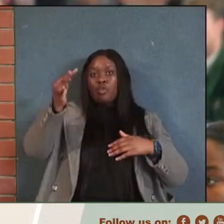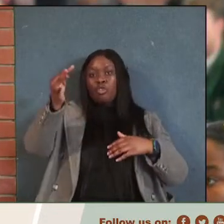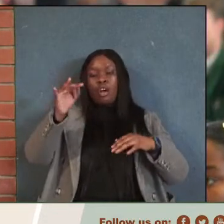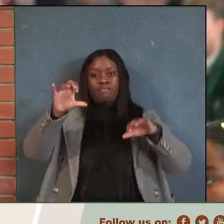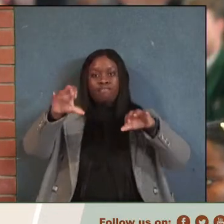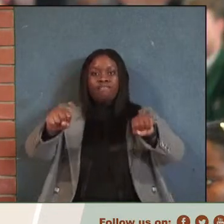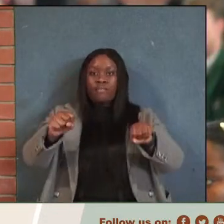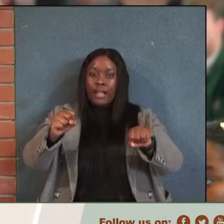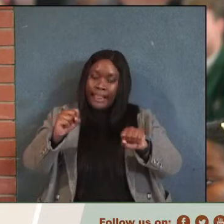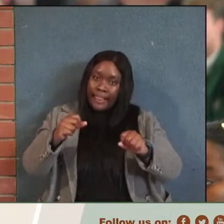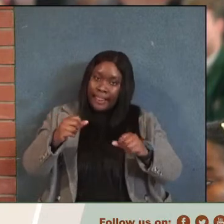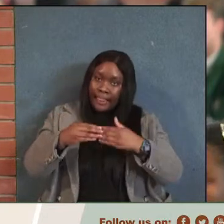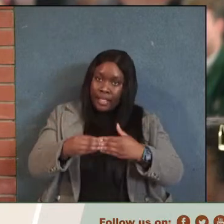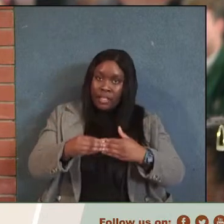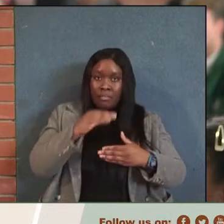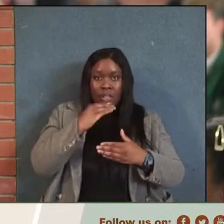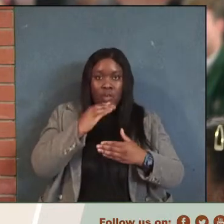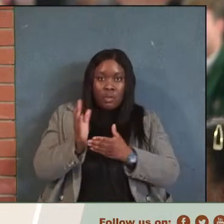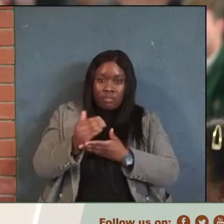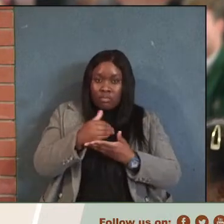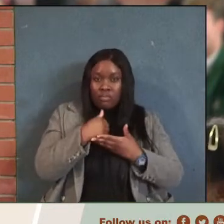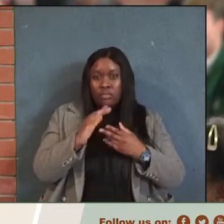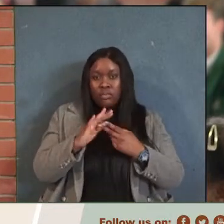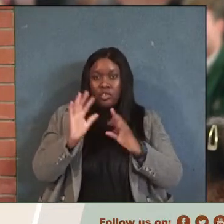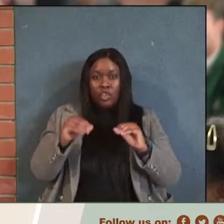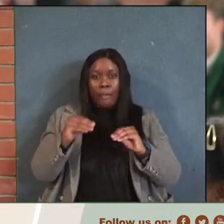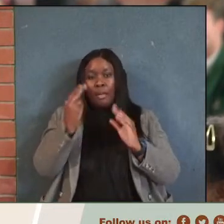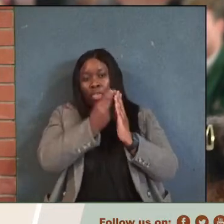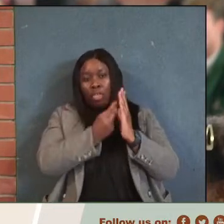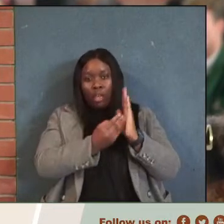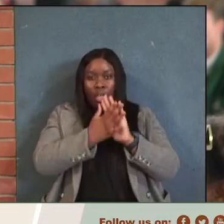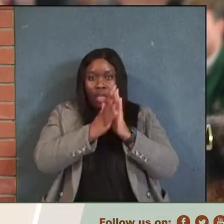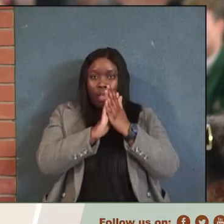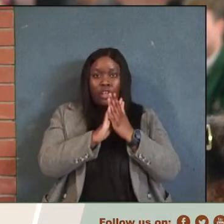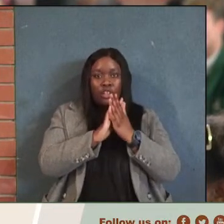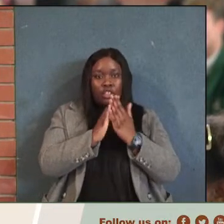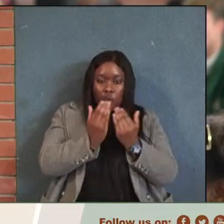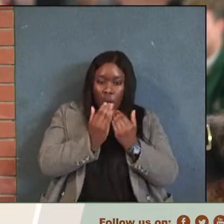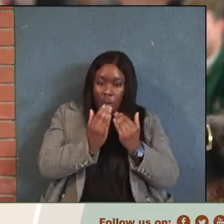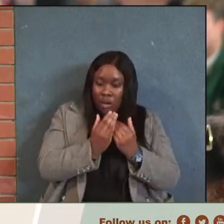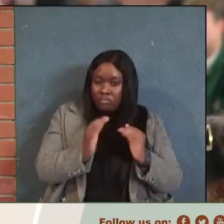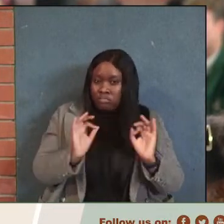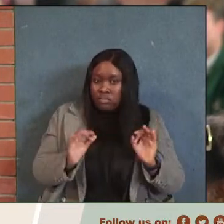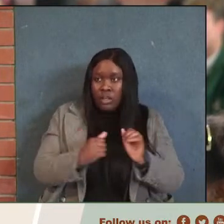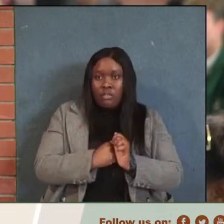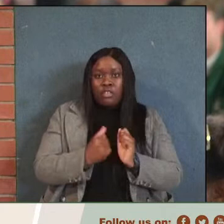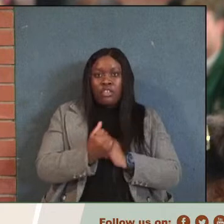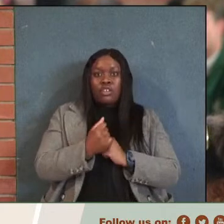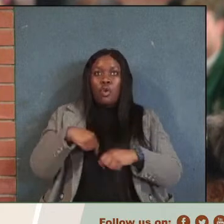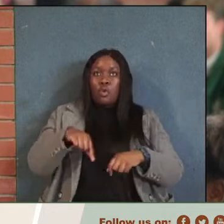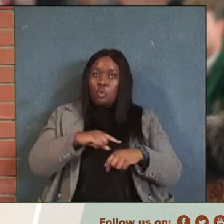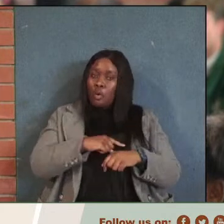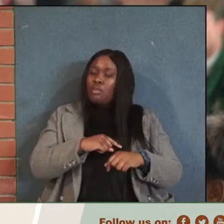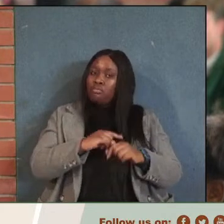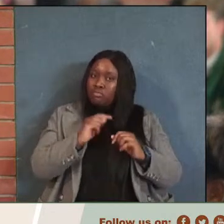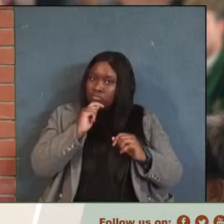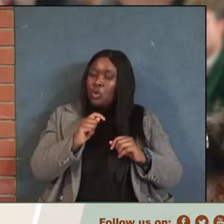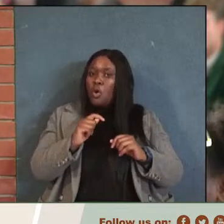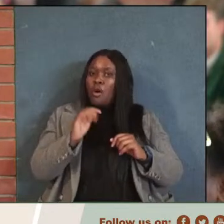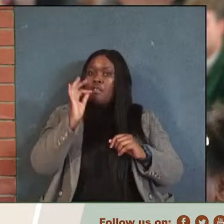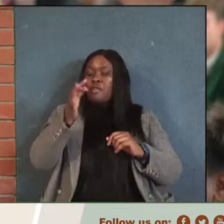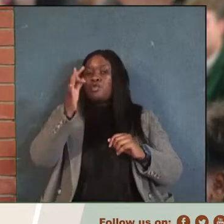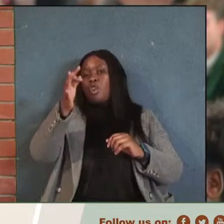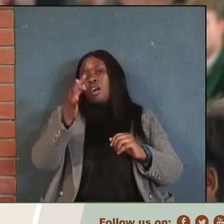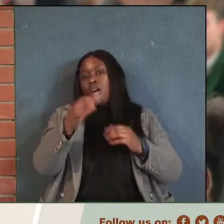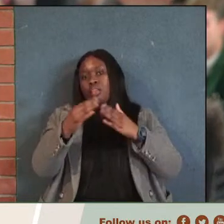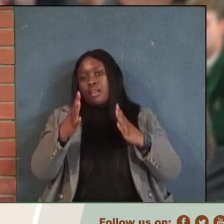us look for sponsors. Let's stop vandalization. Let's protect our school infrastructure. Let's show that we are indeed potential future leaders of this country,